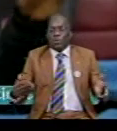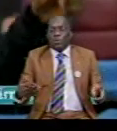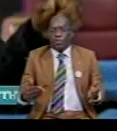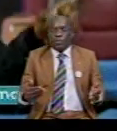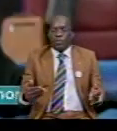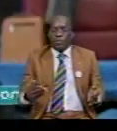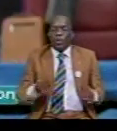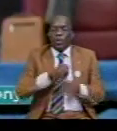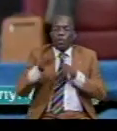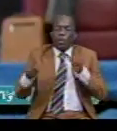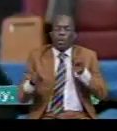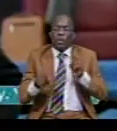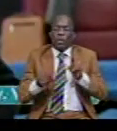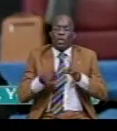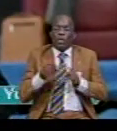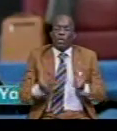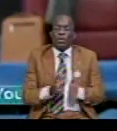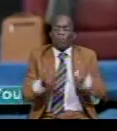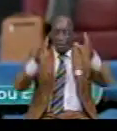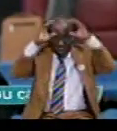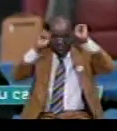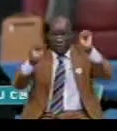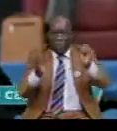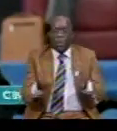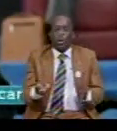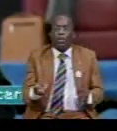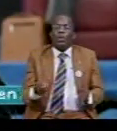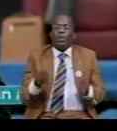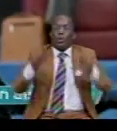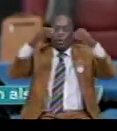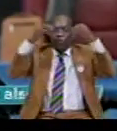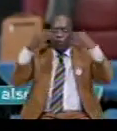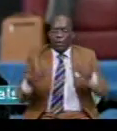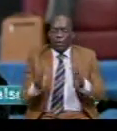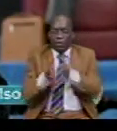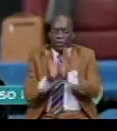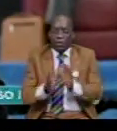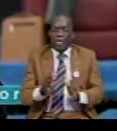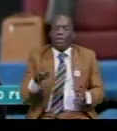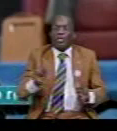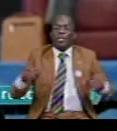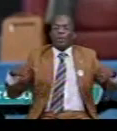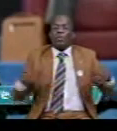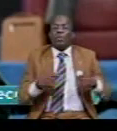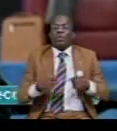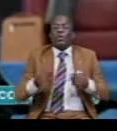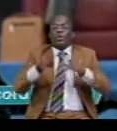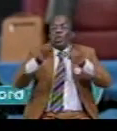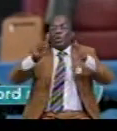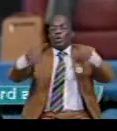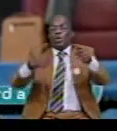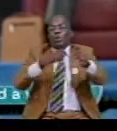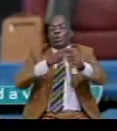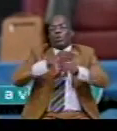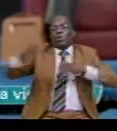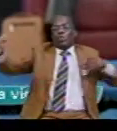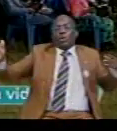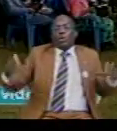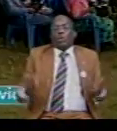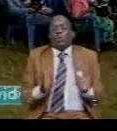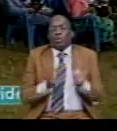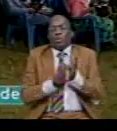by the time GS will finish prayer like this, the pain has gone. I can't feel pain anymore again. Praise the